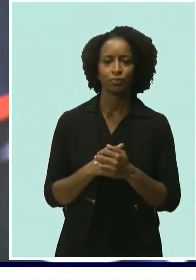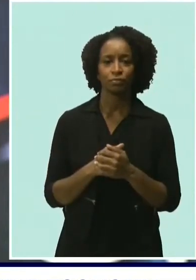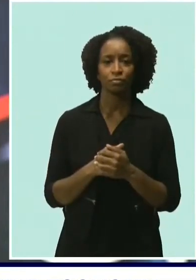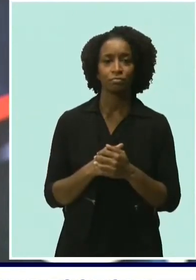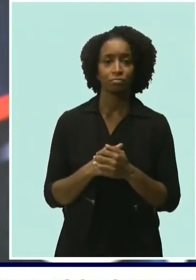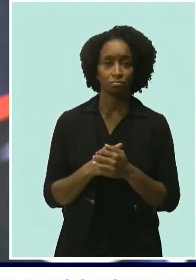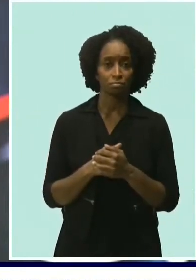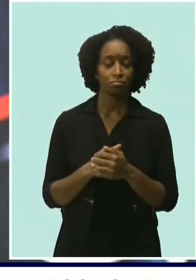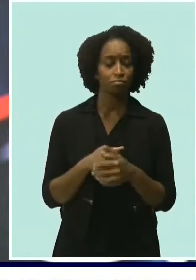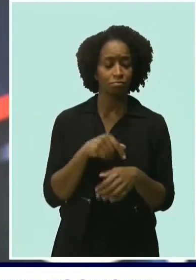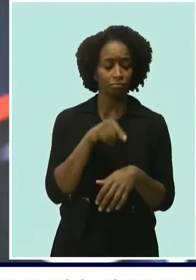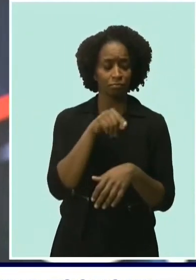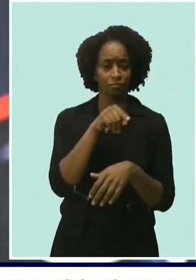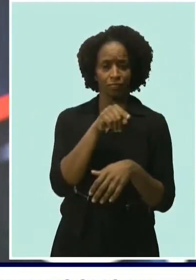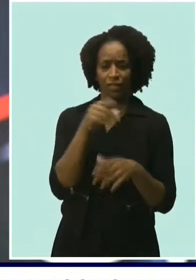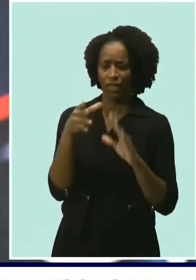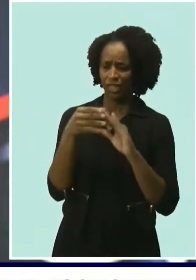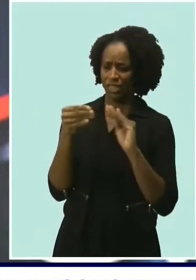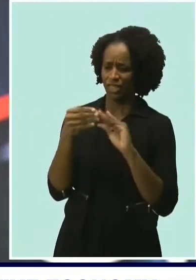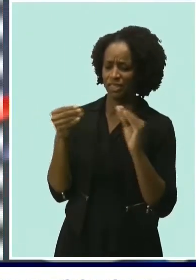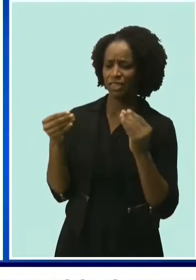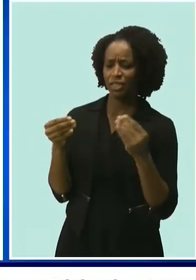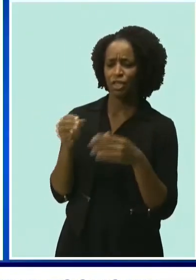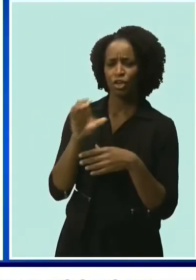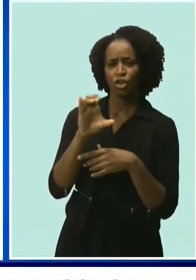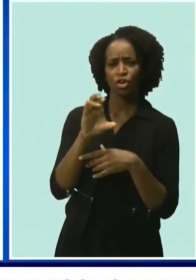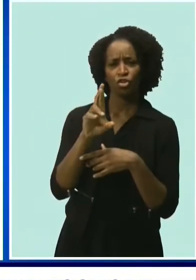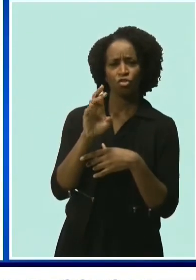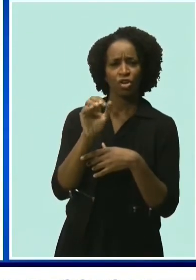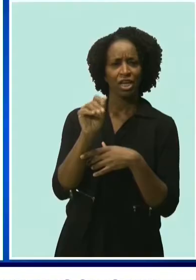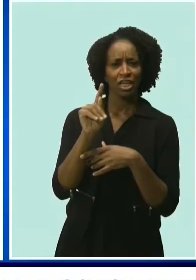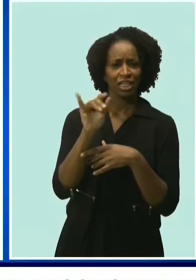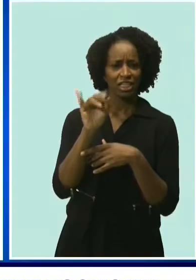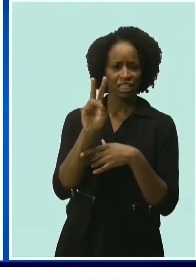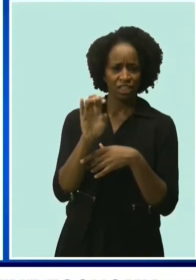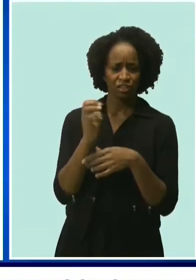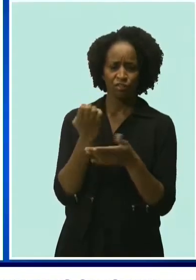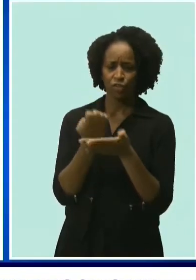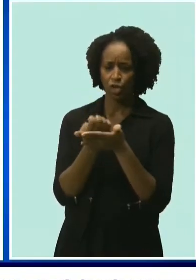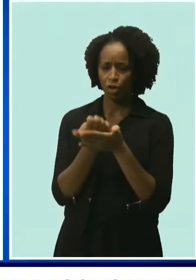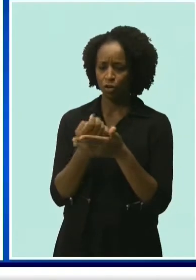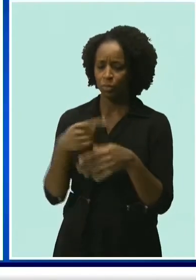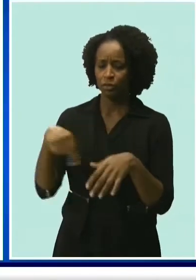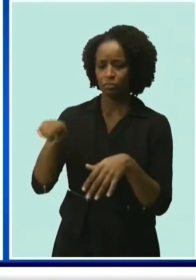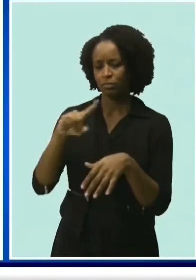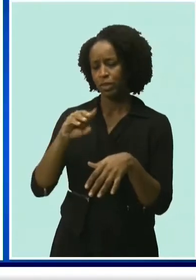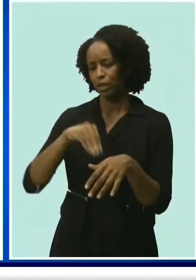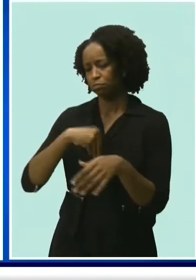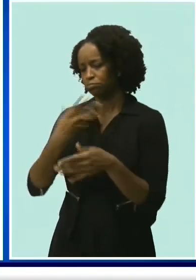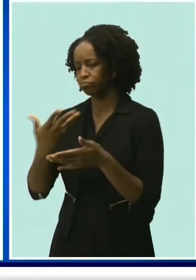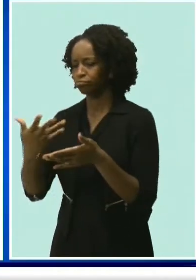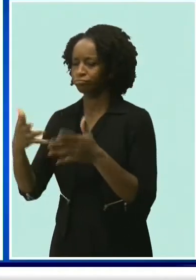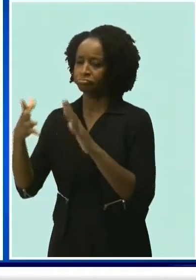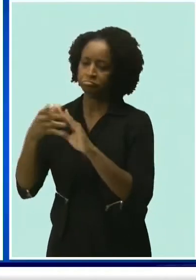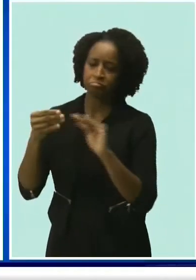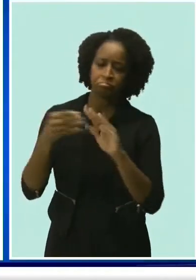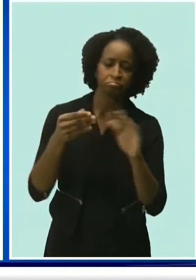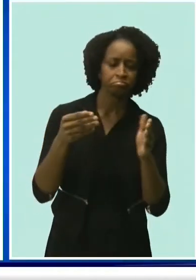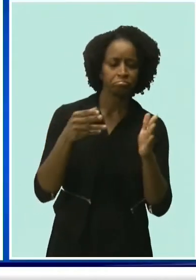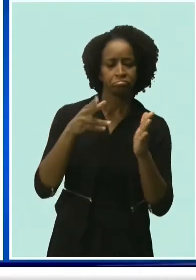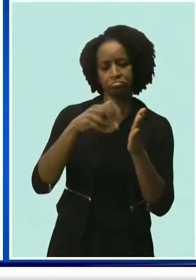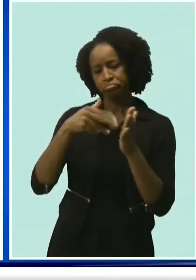has been made for the creative economy. Is the creative economy no longer part of the cultural